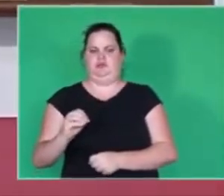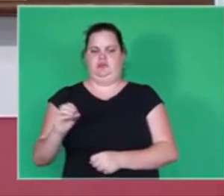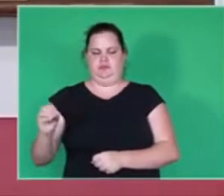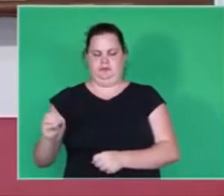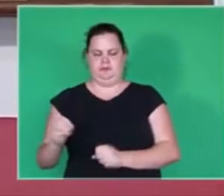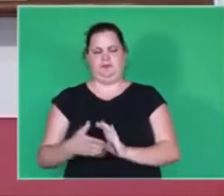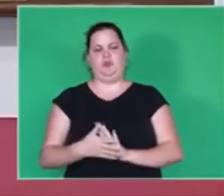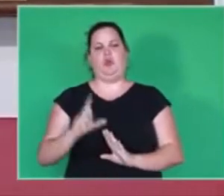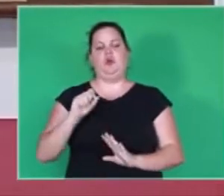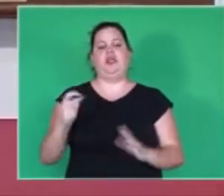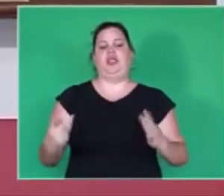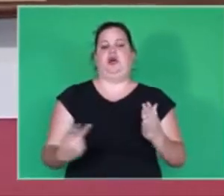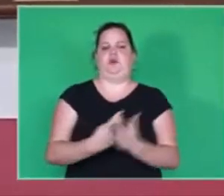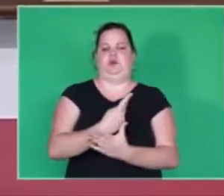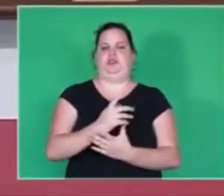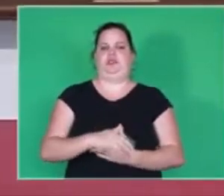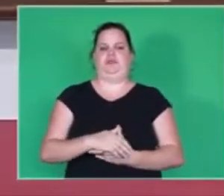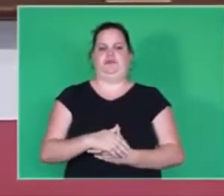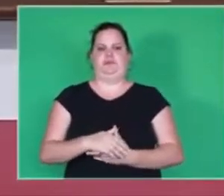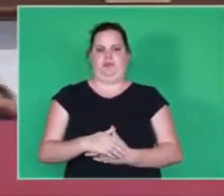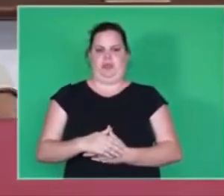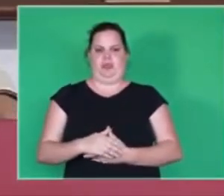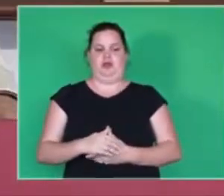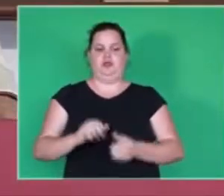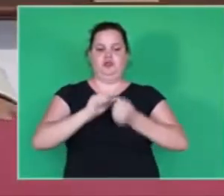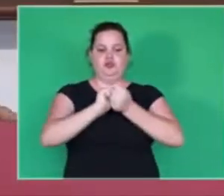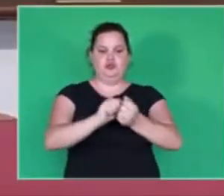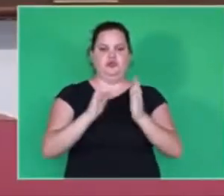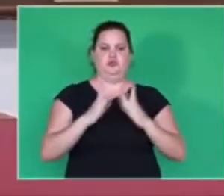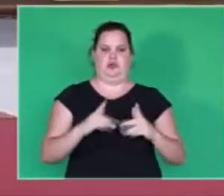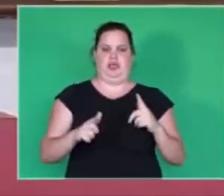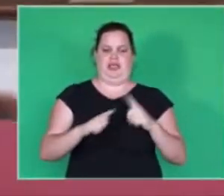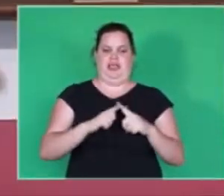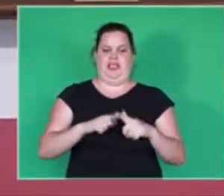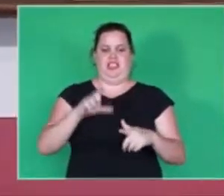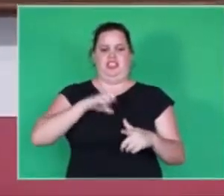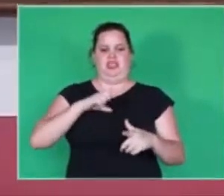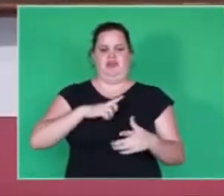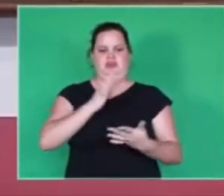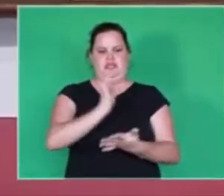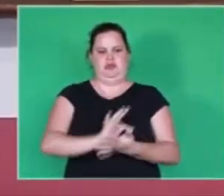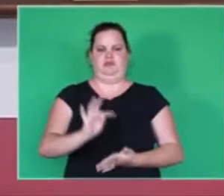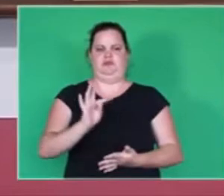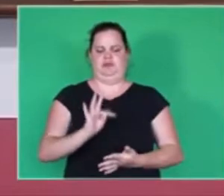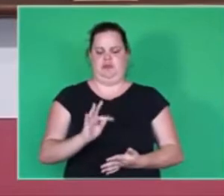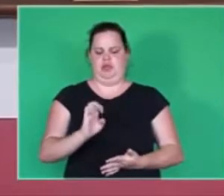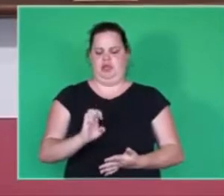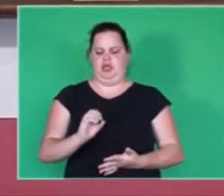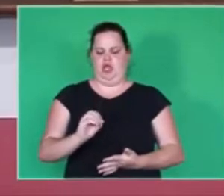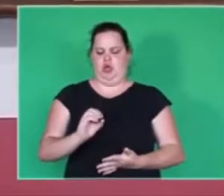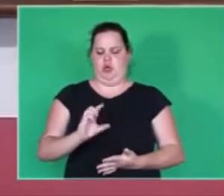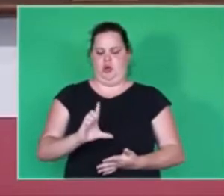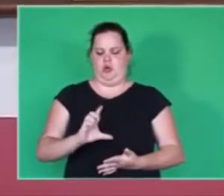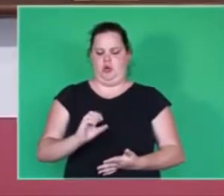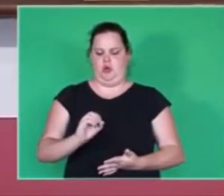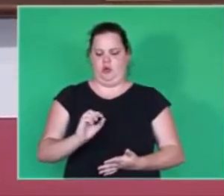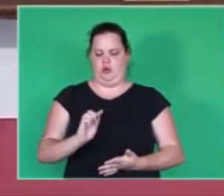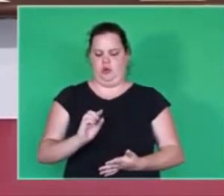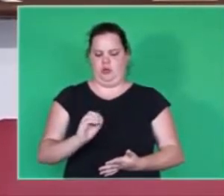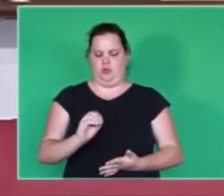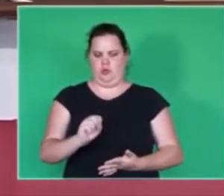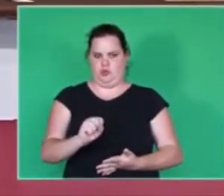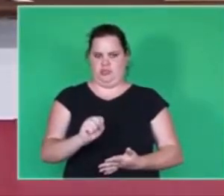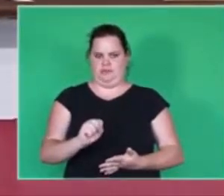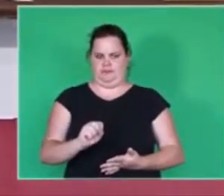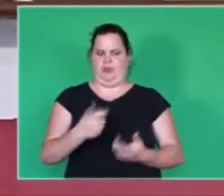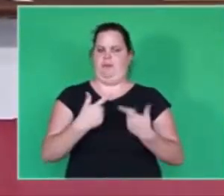So what happened? There was a group in the church that were called theologians. They had discussions.